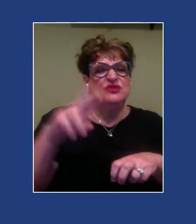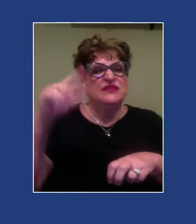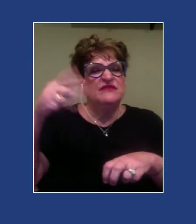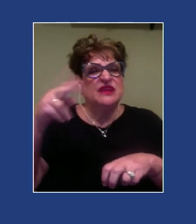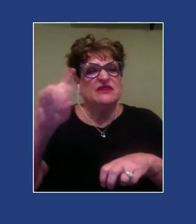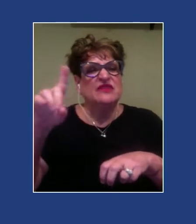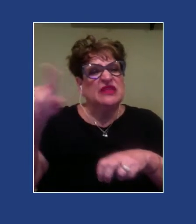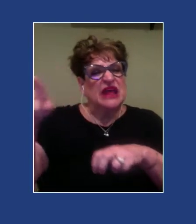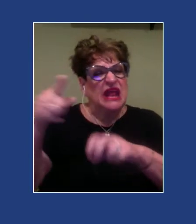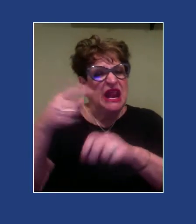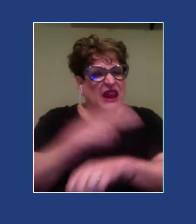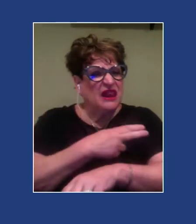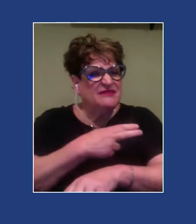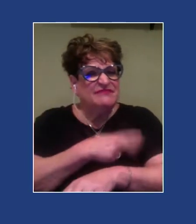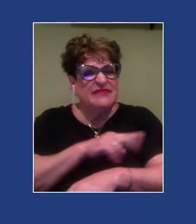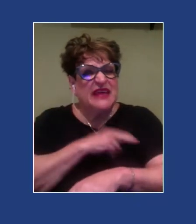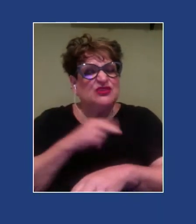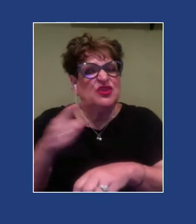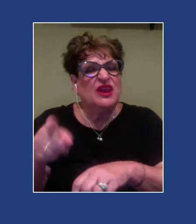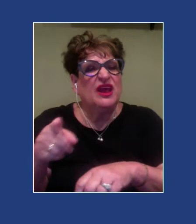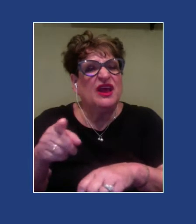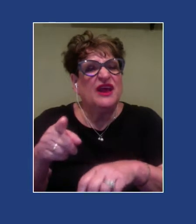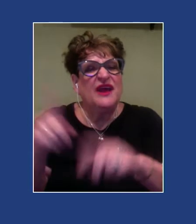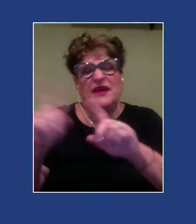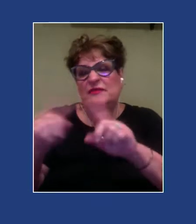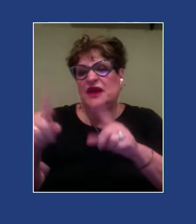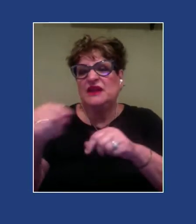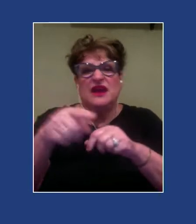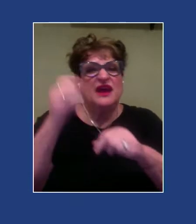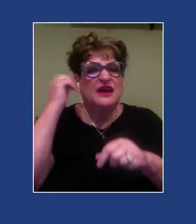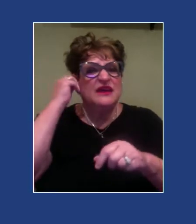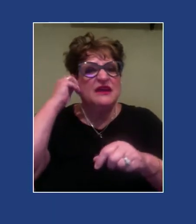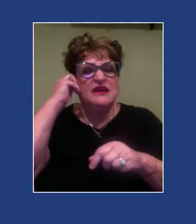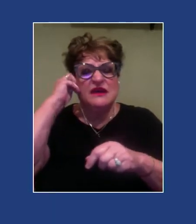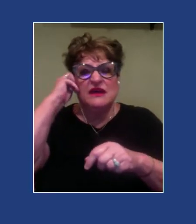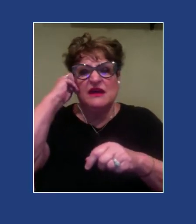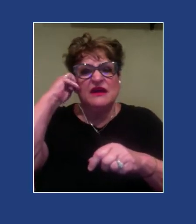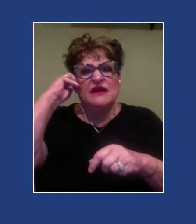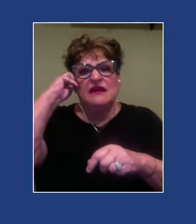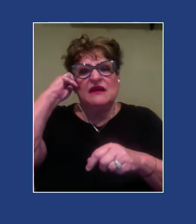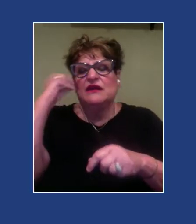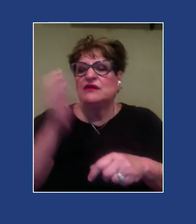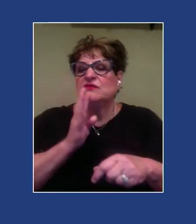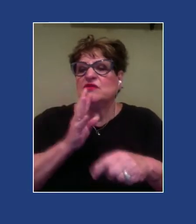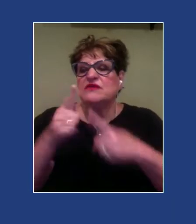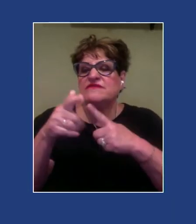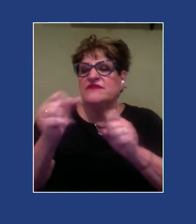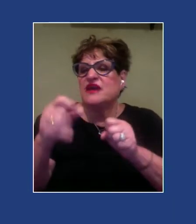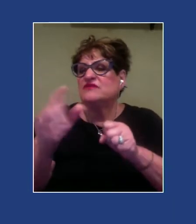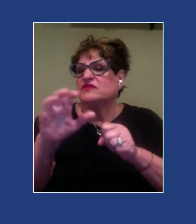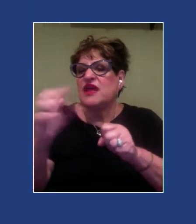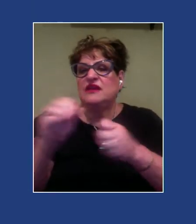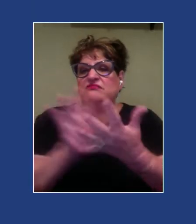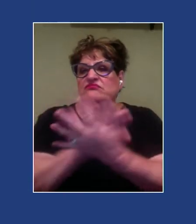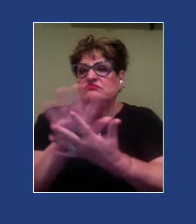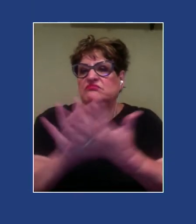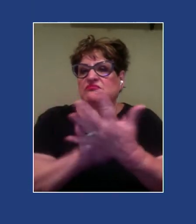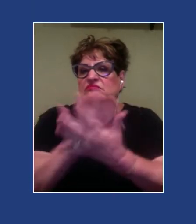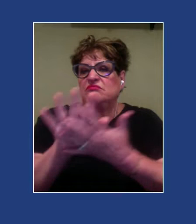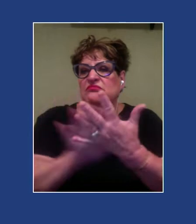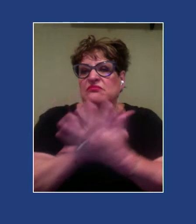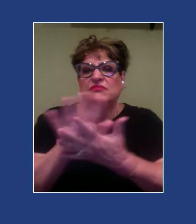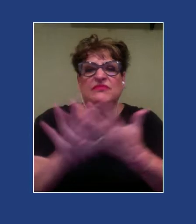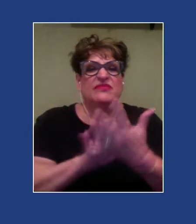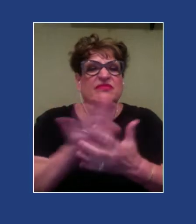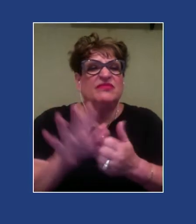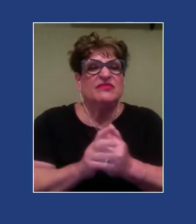clinician. I have to say, patient meets diagnostic criteria for gender dysphoria each time. Couldn't I potentially seek reimbursement